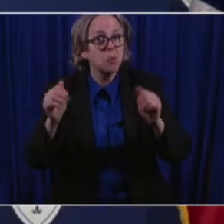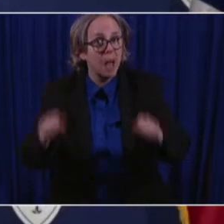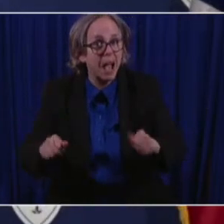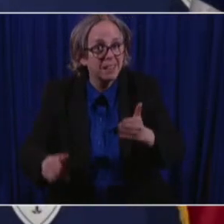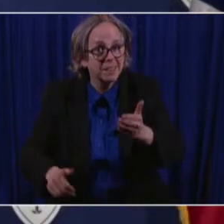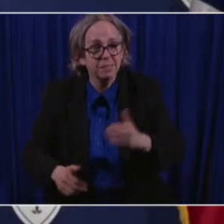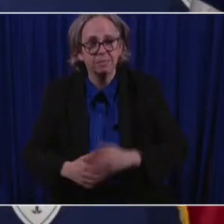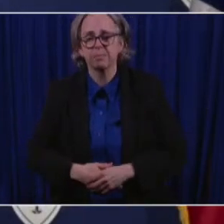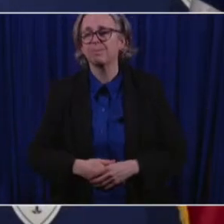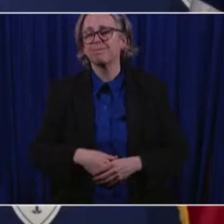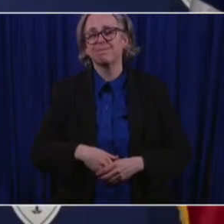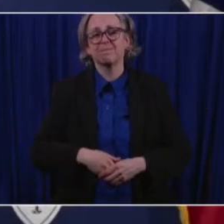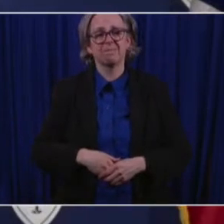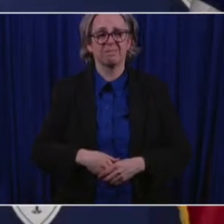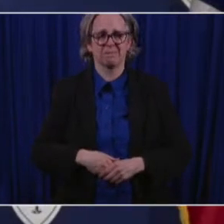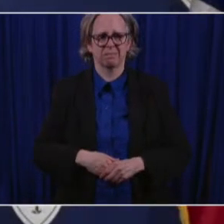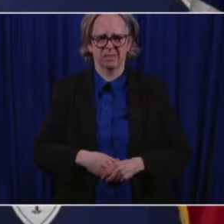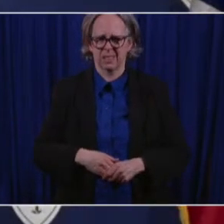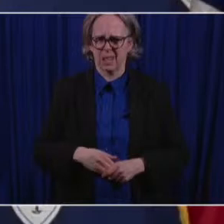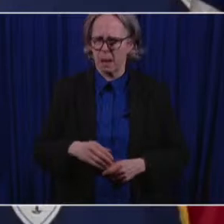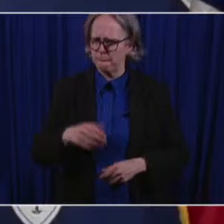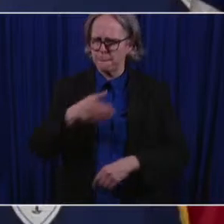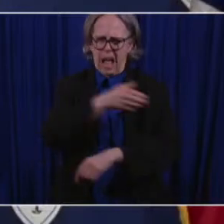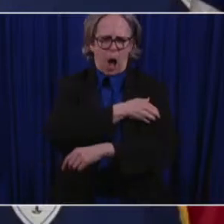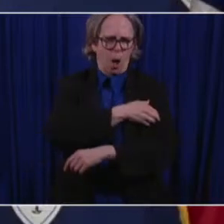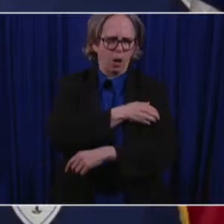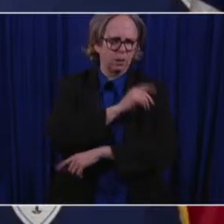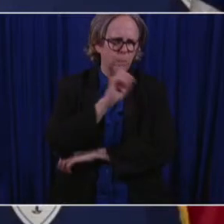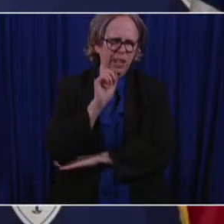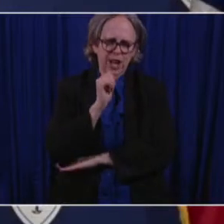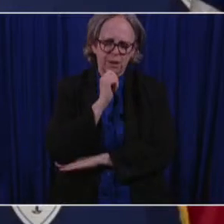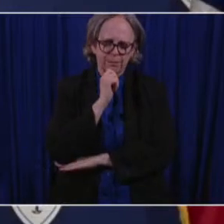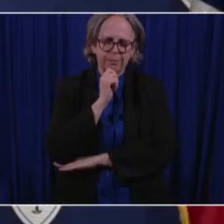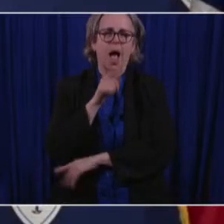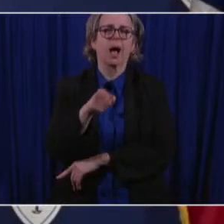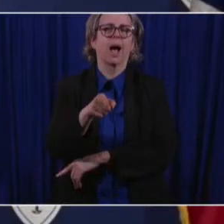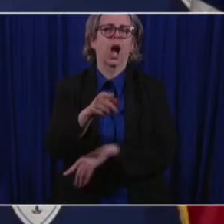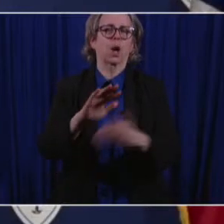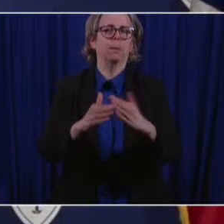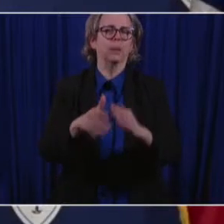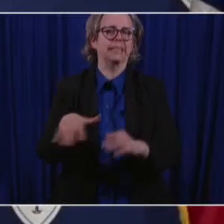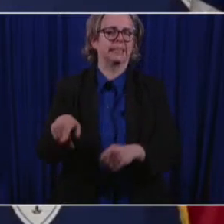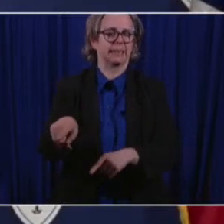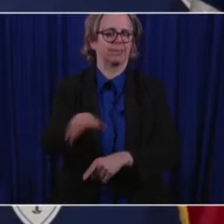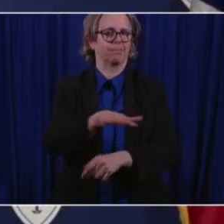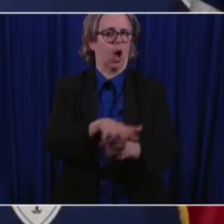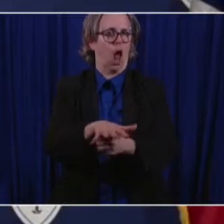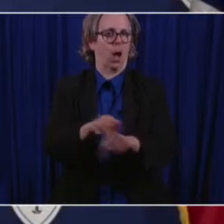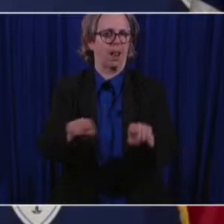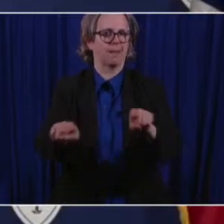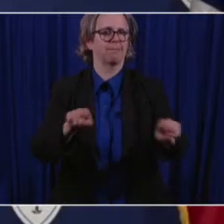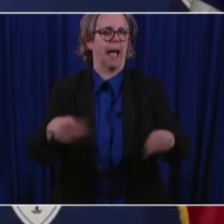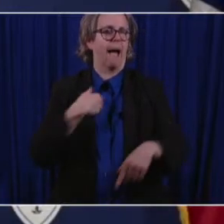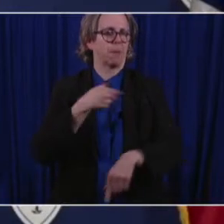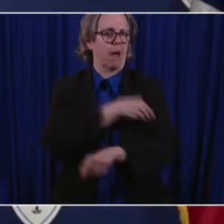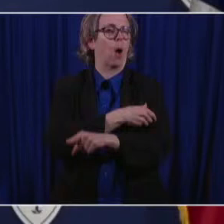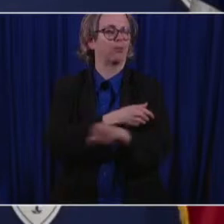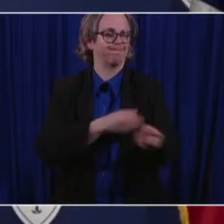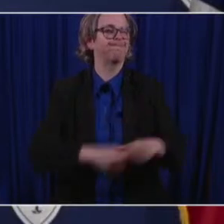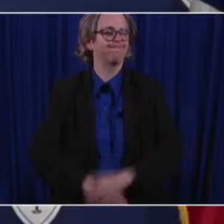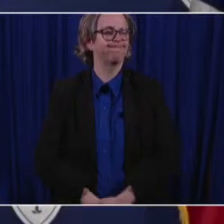are doing. We're empowering them to do it, but they're the ones who are doing it. So like the mayor talked